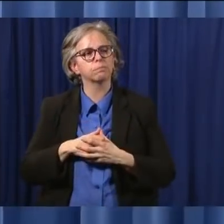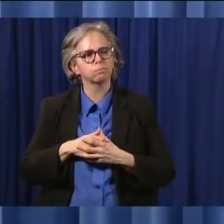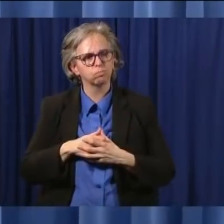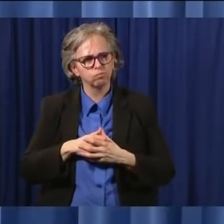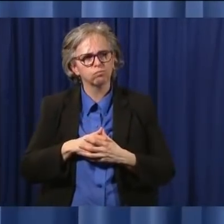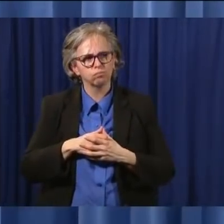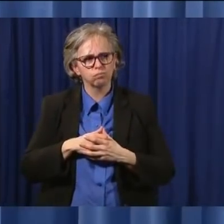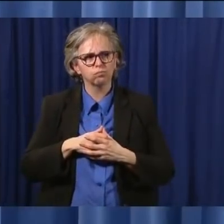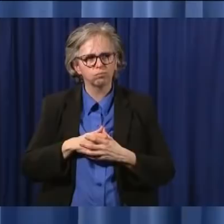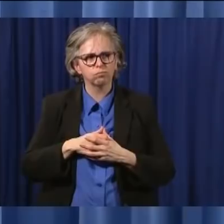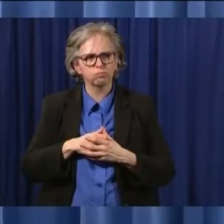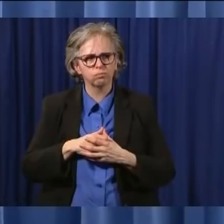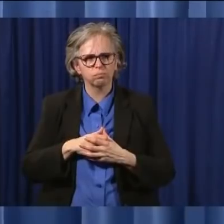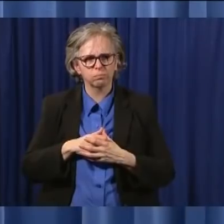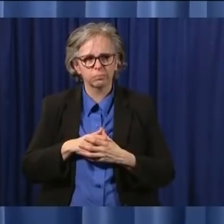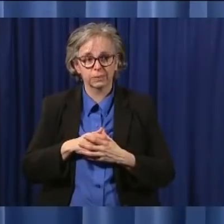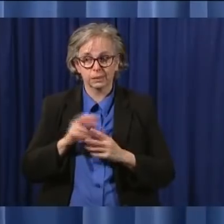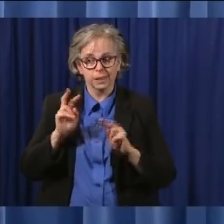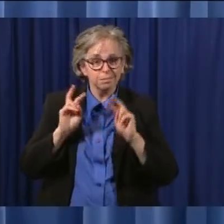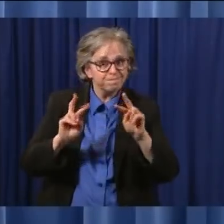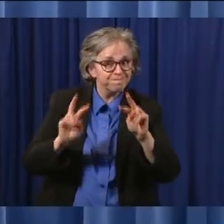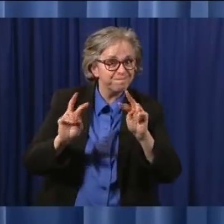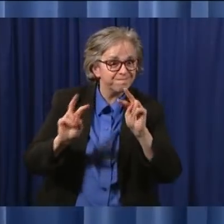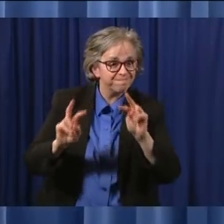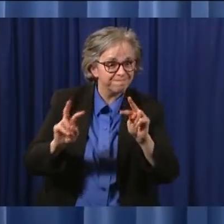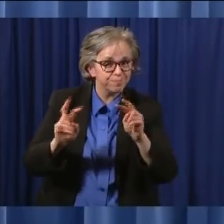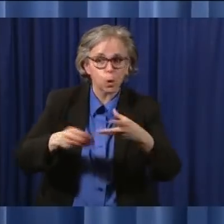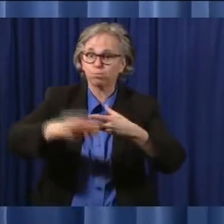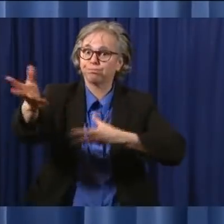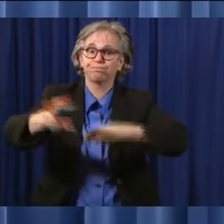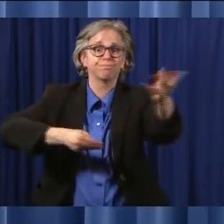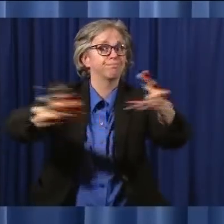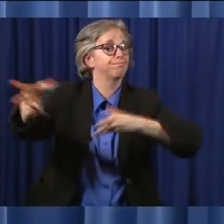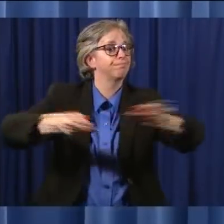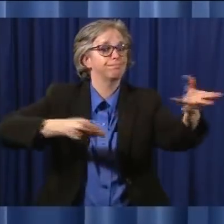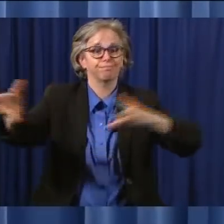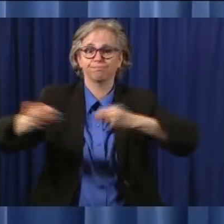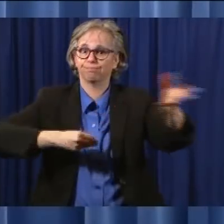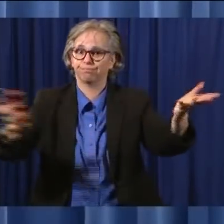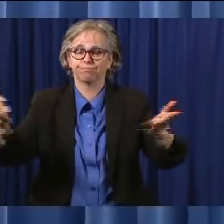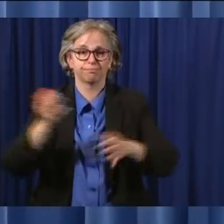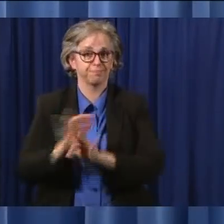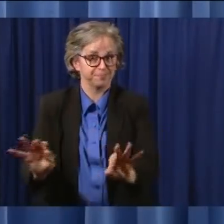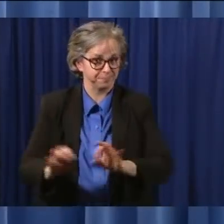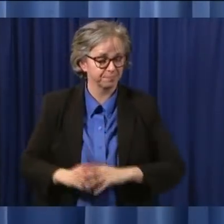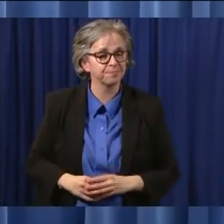So we're looking forward to getting these distributed.